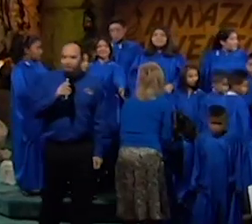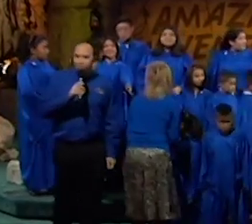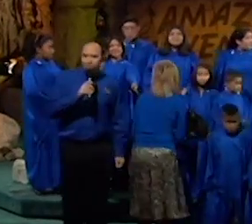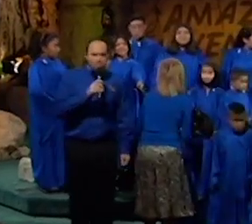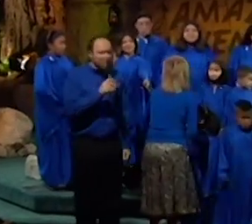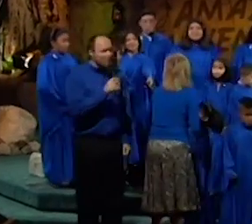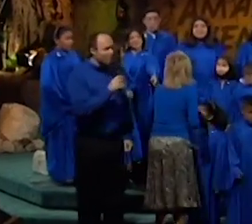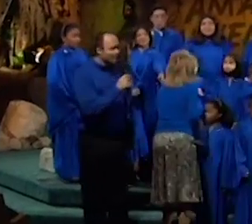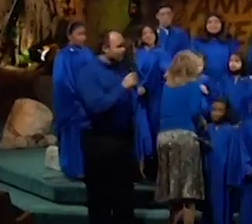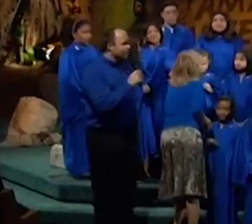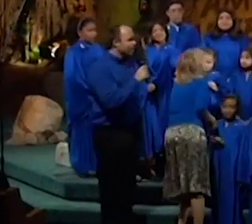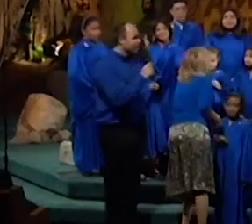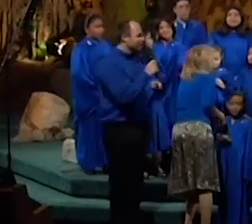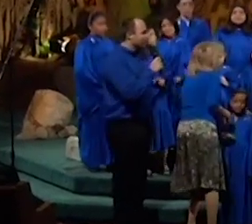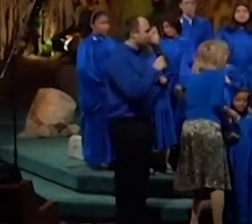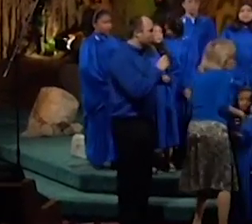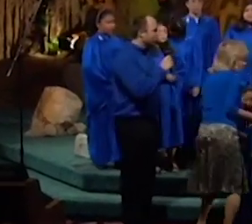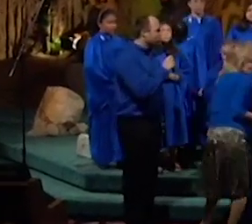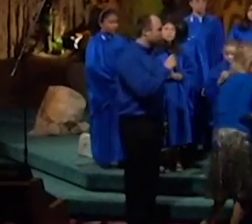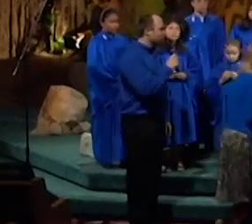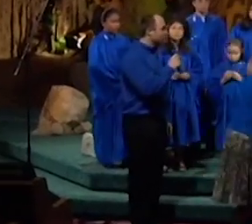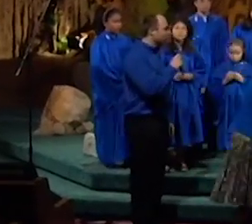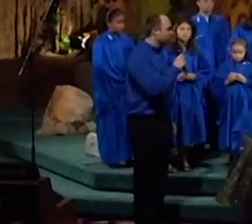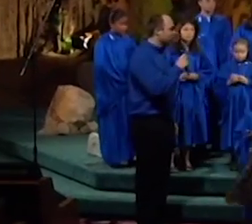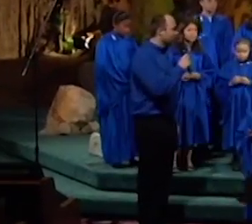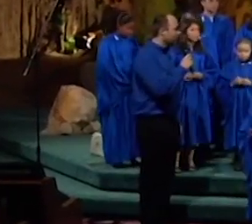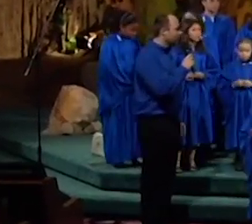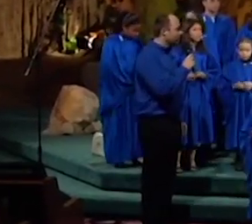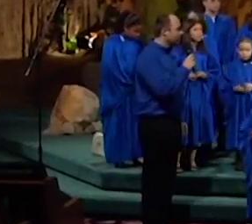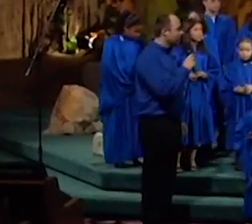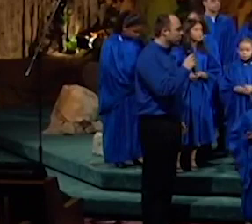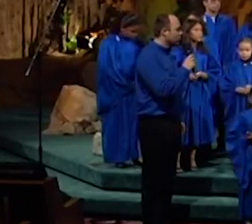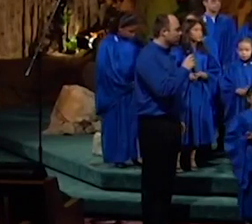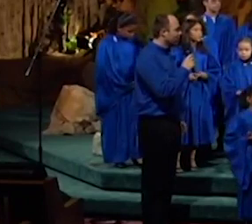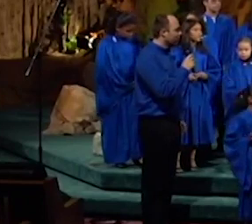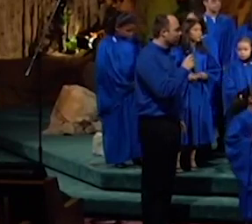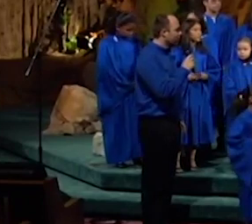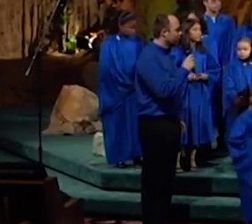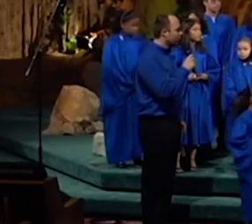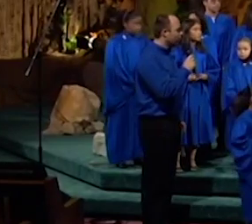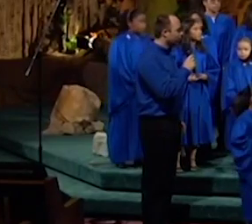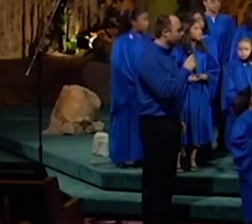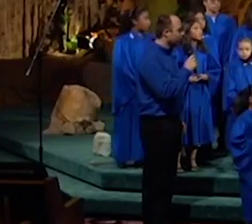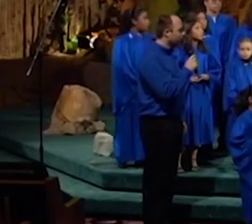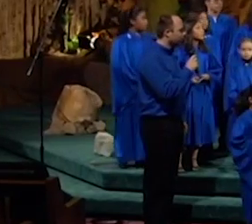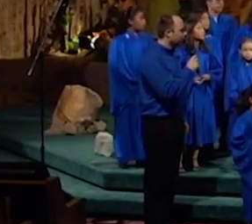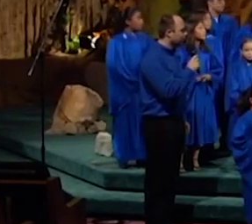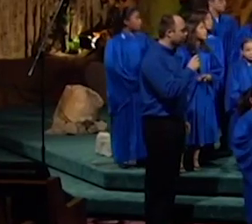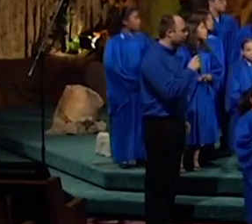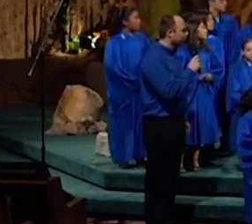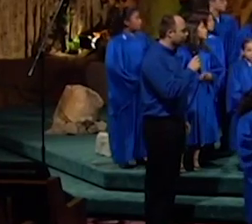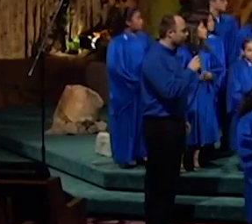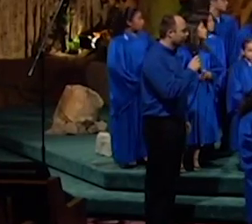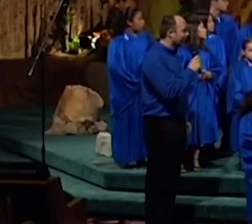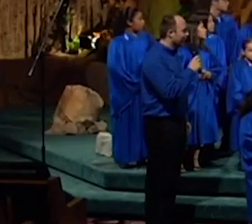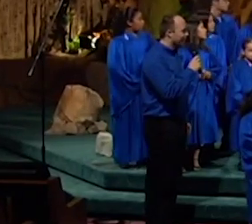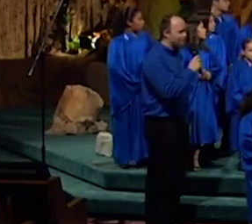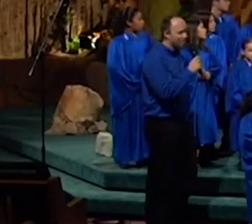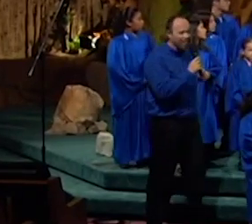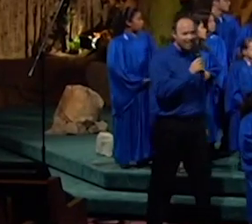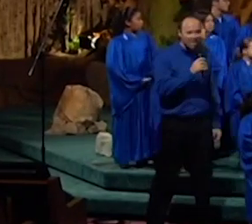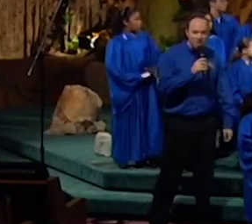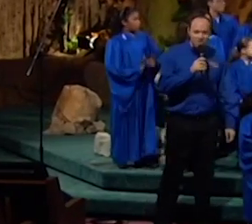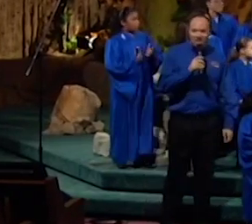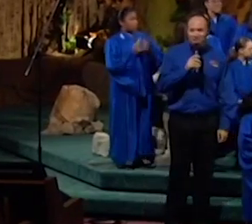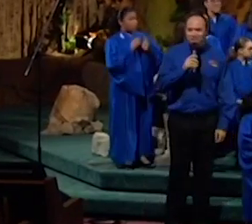Now, I've been asked to invite Pastor Doug to come forward for something this evening. Pastor Doug, do you know how to play the harmonica? A little bit.